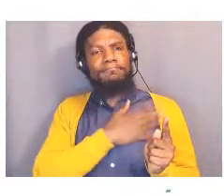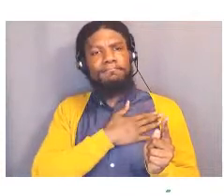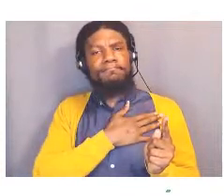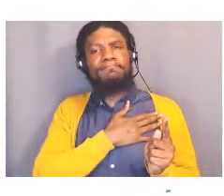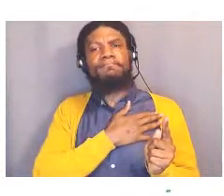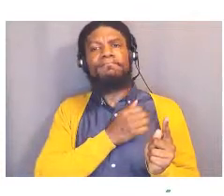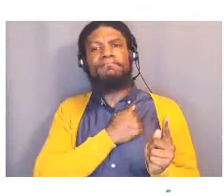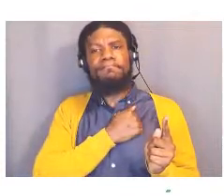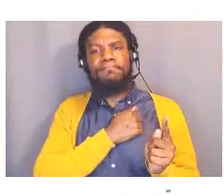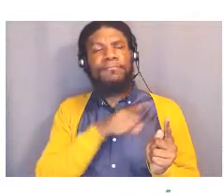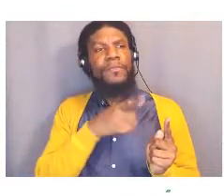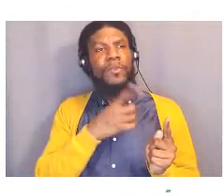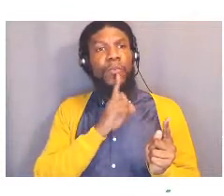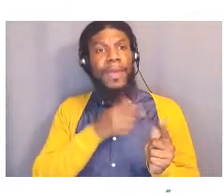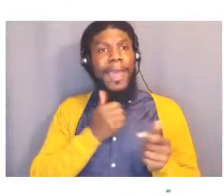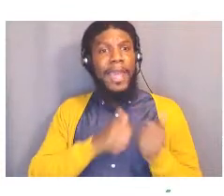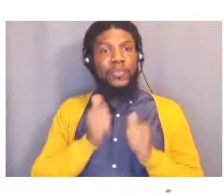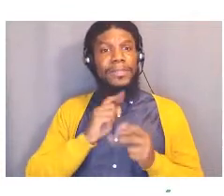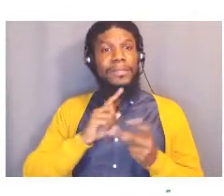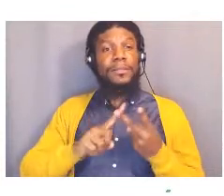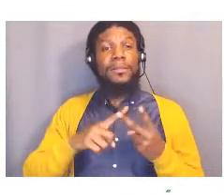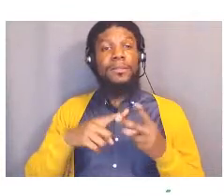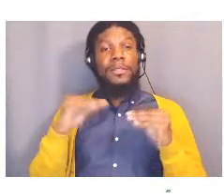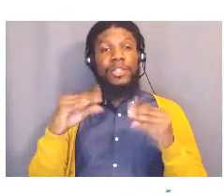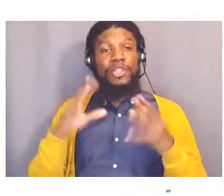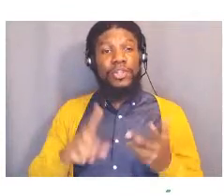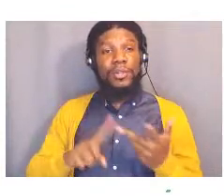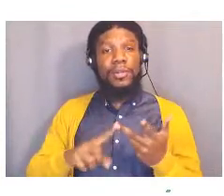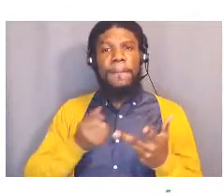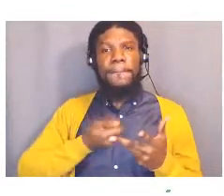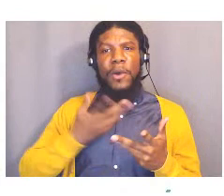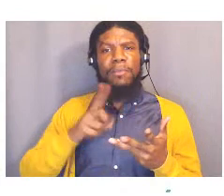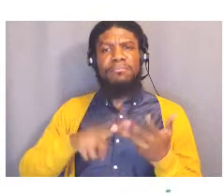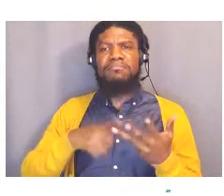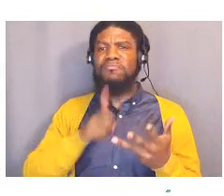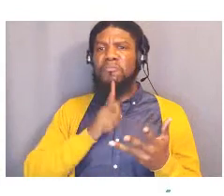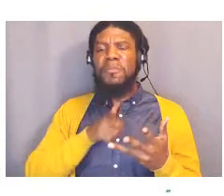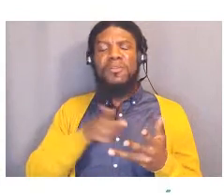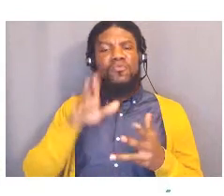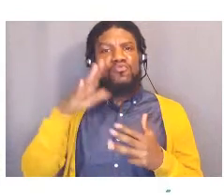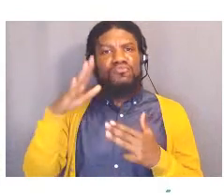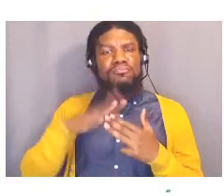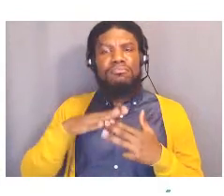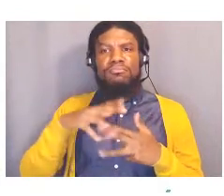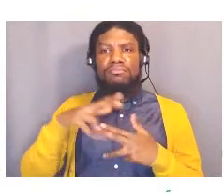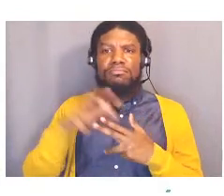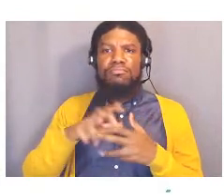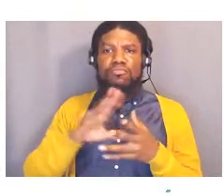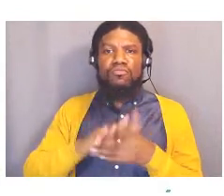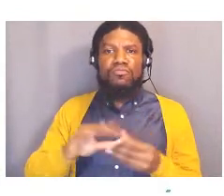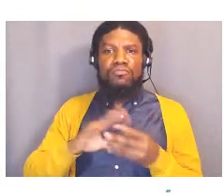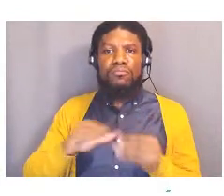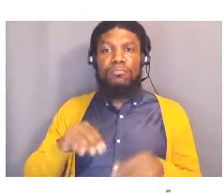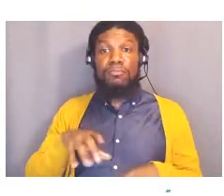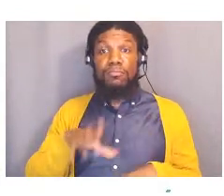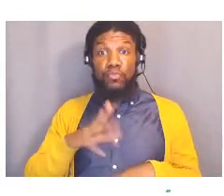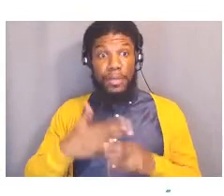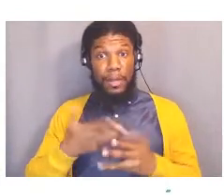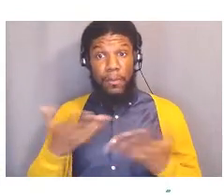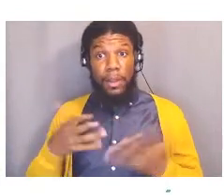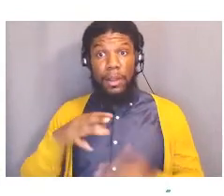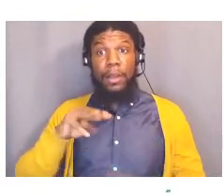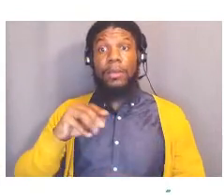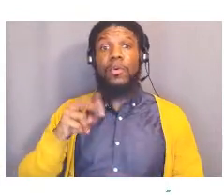actress. She was a teacher, she was a poet, and a wonderful, wonderful storyteller. And her name was Mary